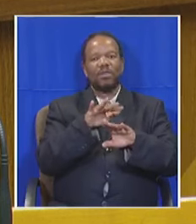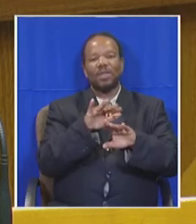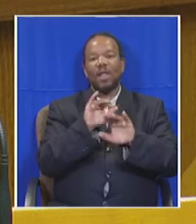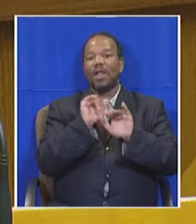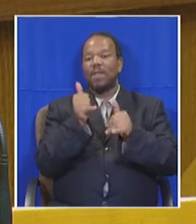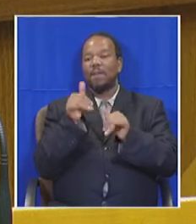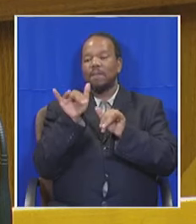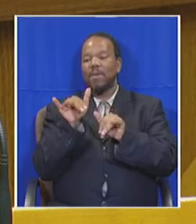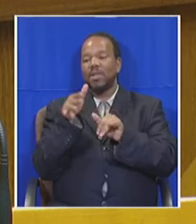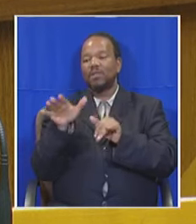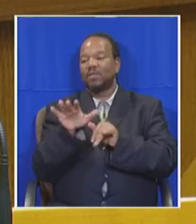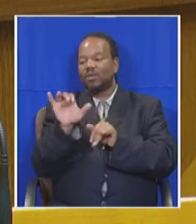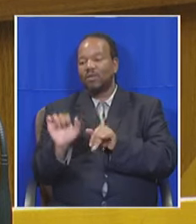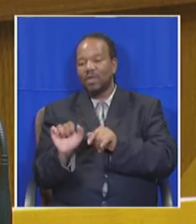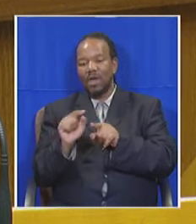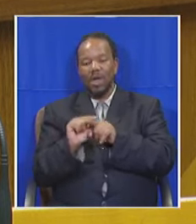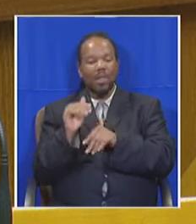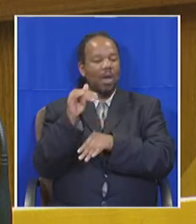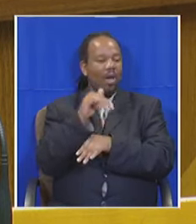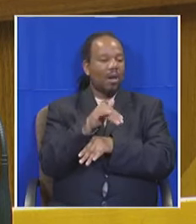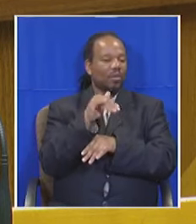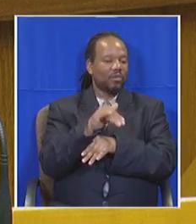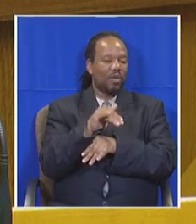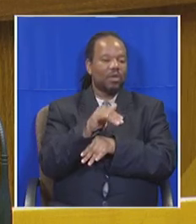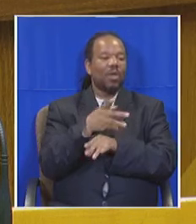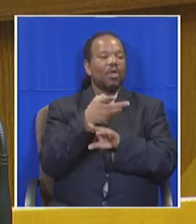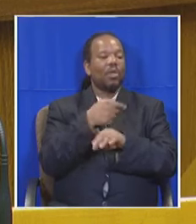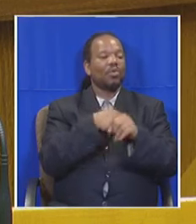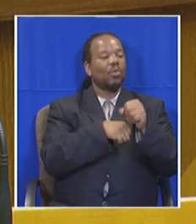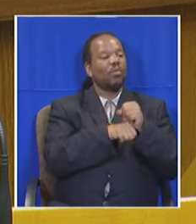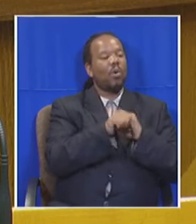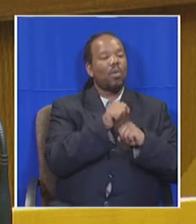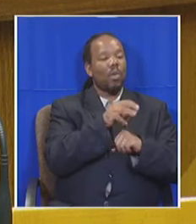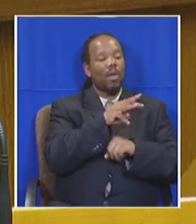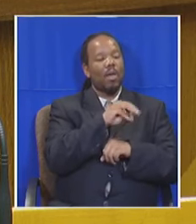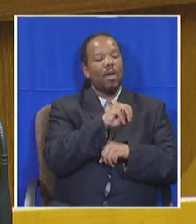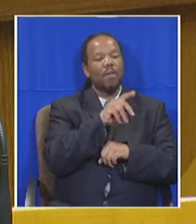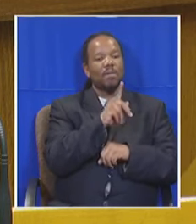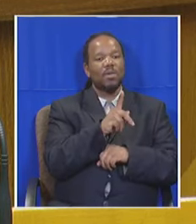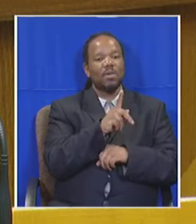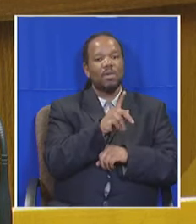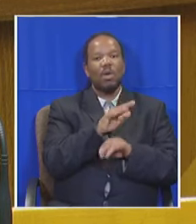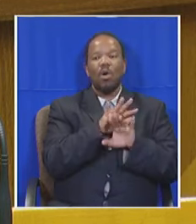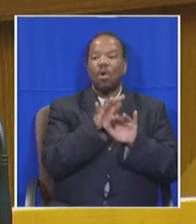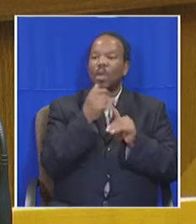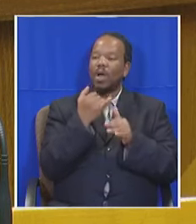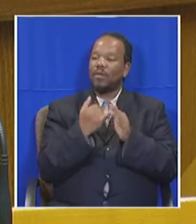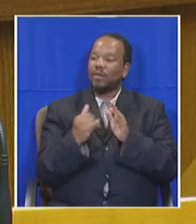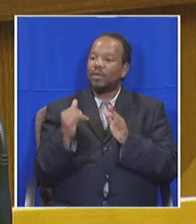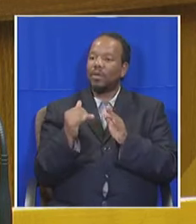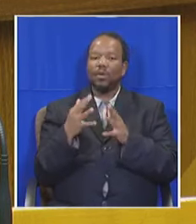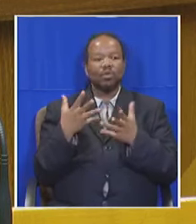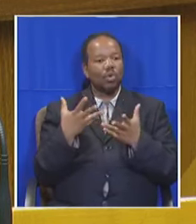the country, meaning those involved in the armed struggle and those involved in international isolation, to have a fertile